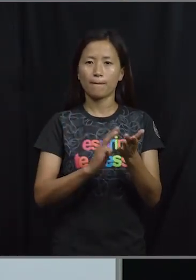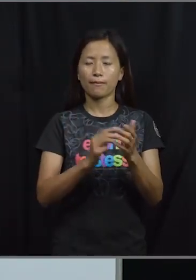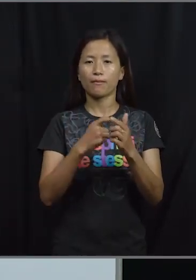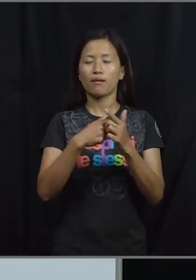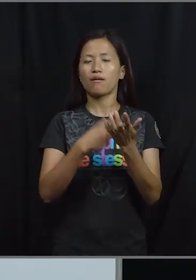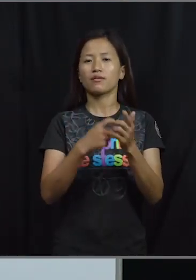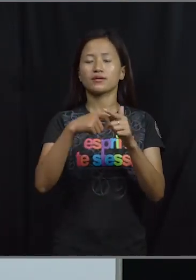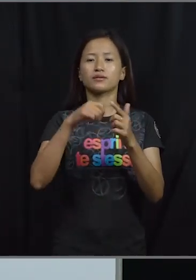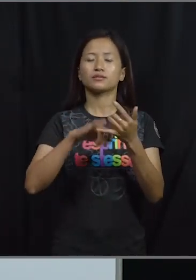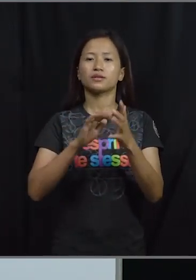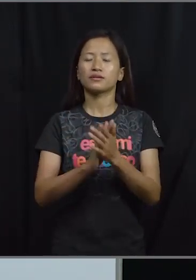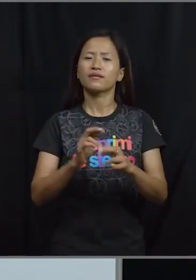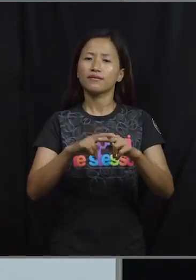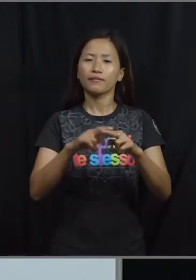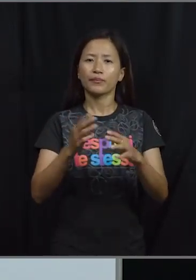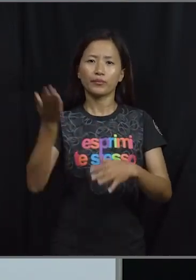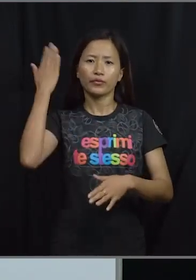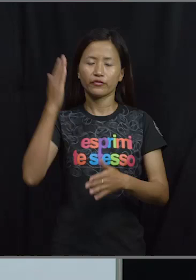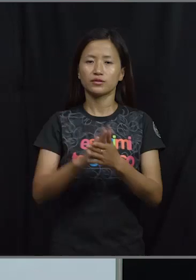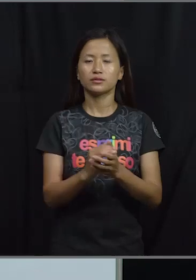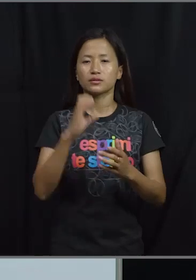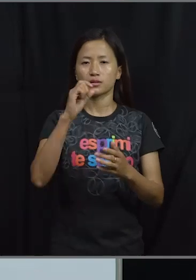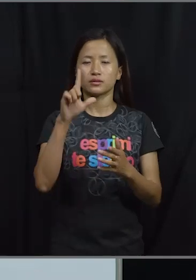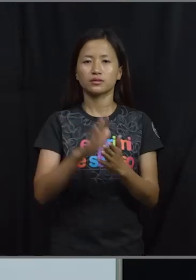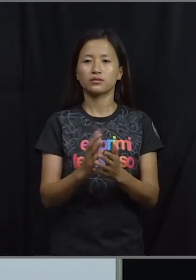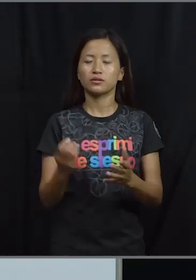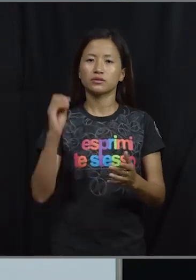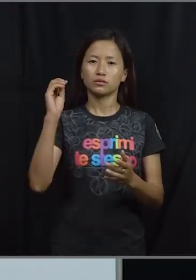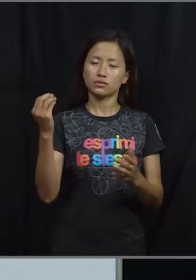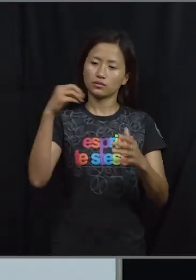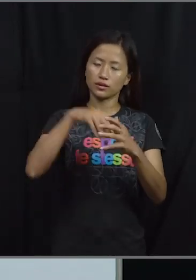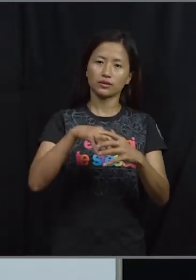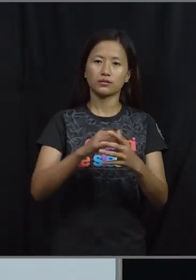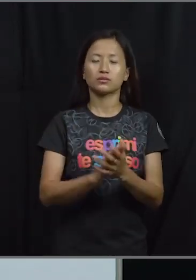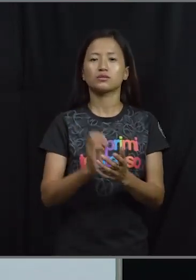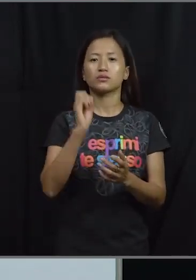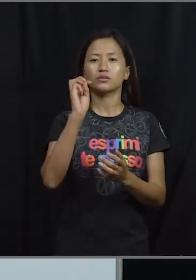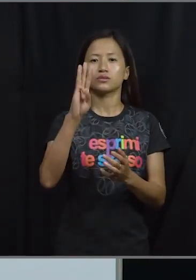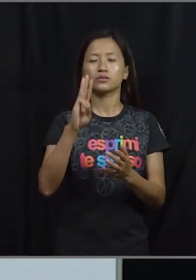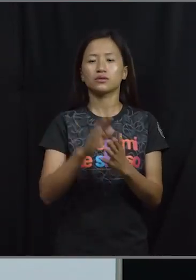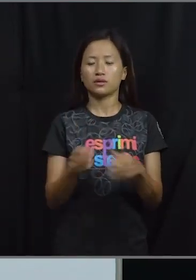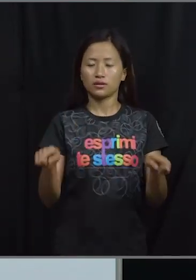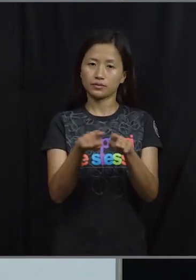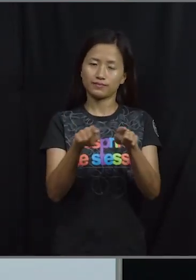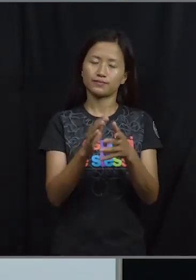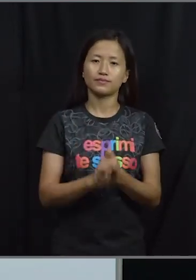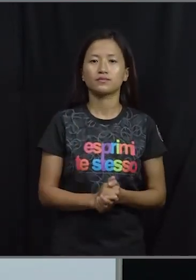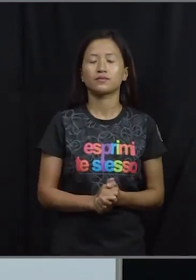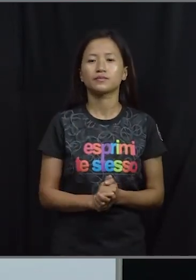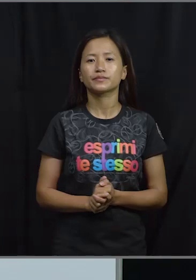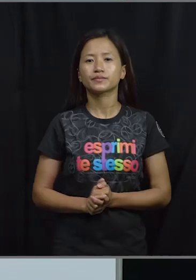5 factors that I have already explained in the previous class. Including those 5, you will have to explain these 3 as well.